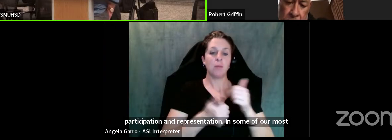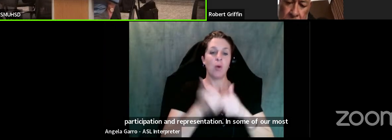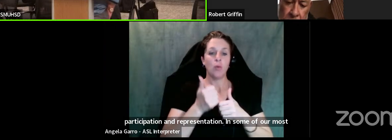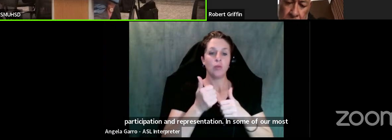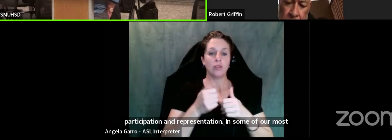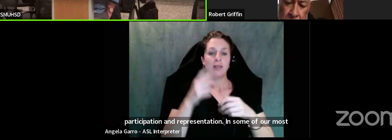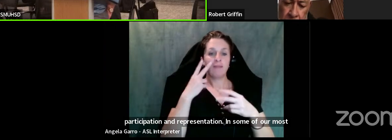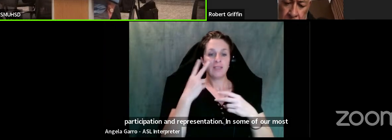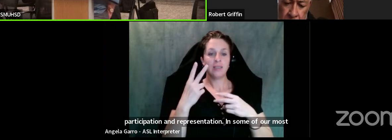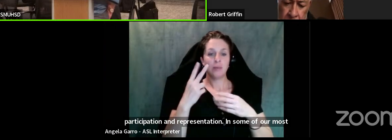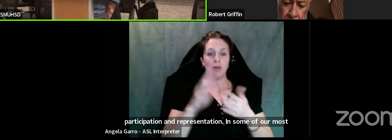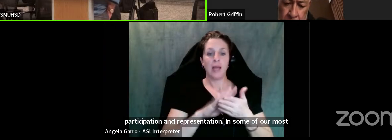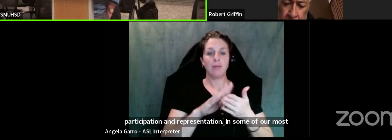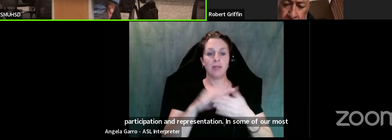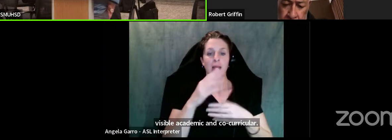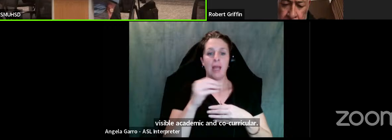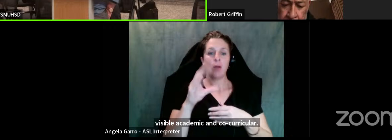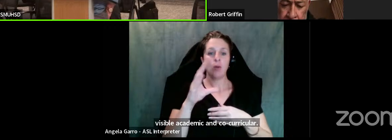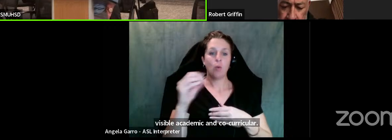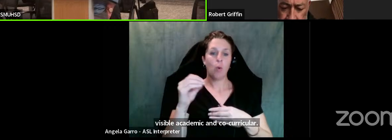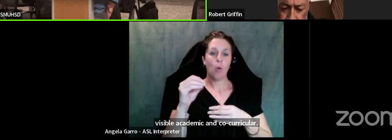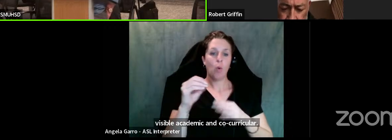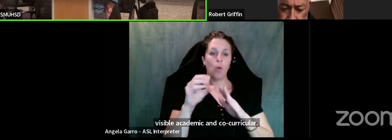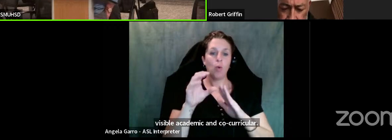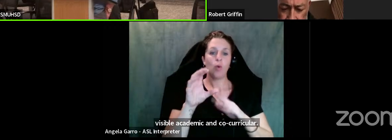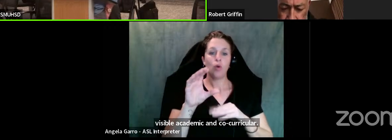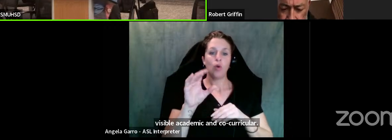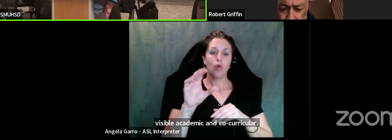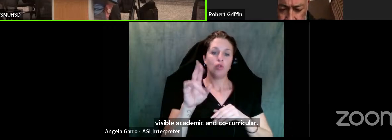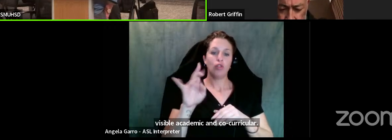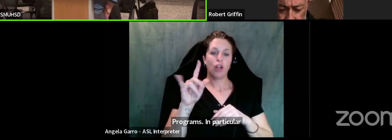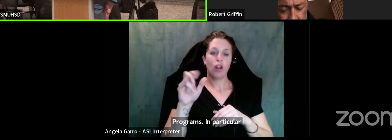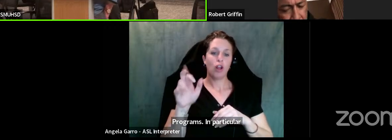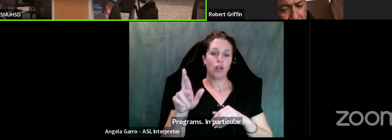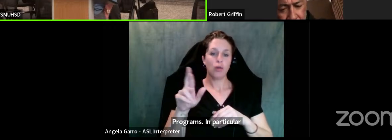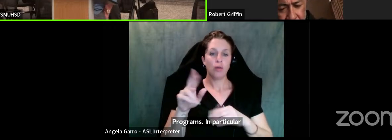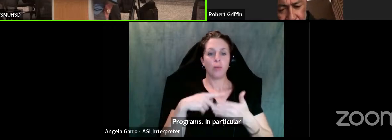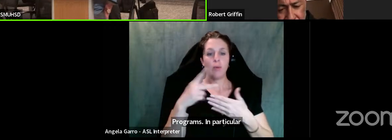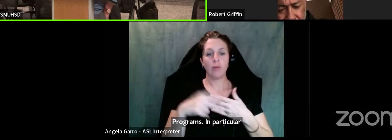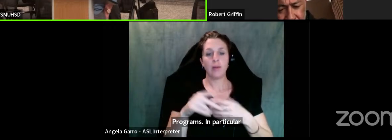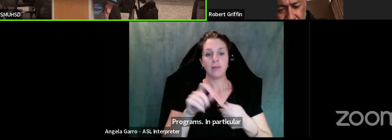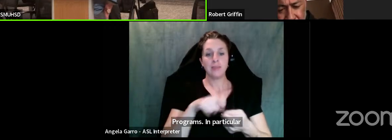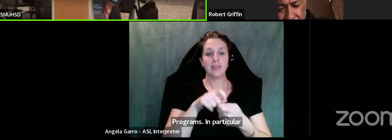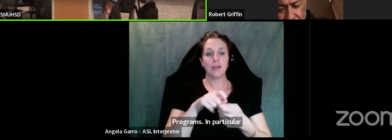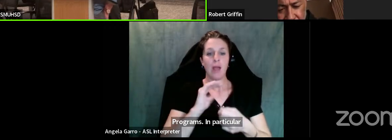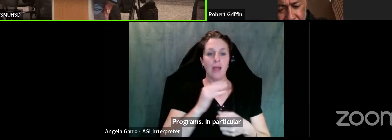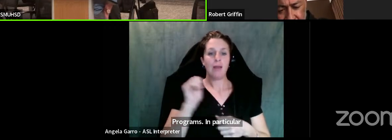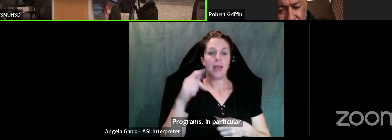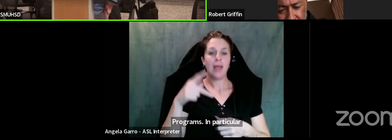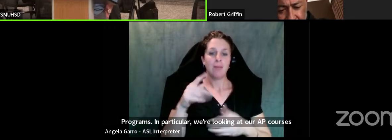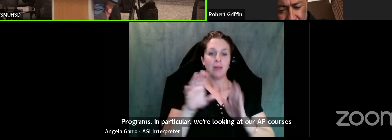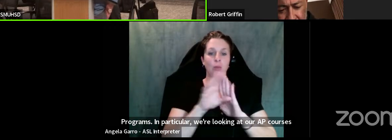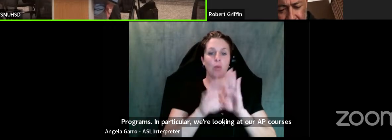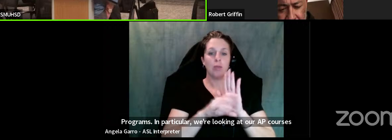co-curricular programs. In particular, we're looking at our AP courses and our leadership